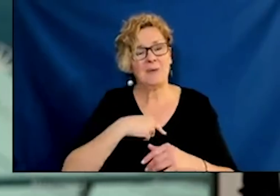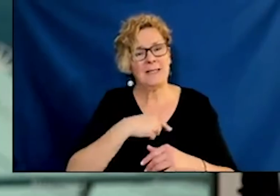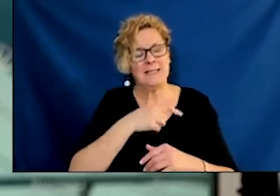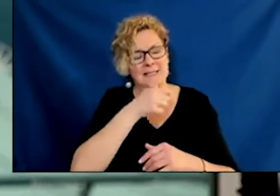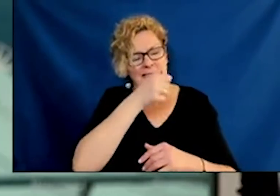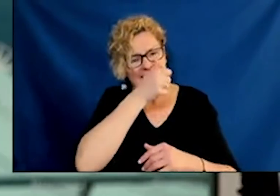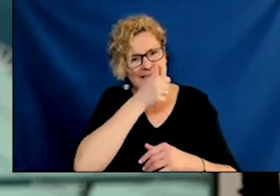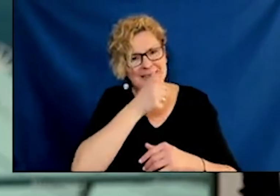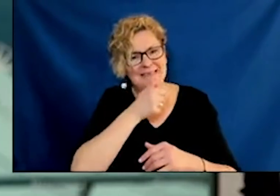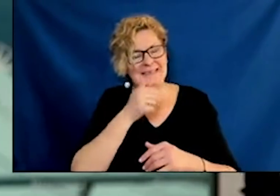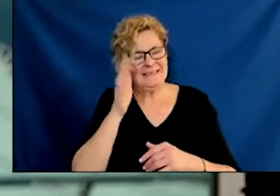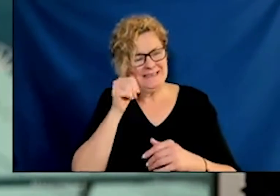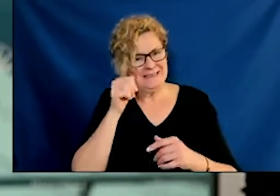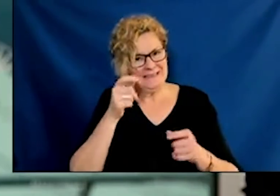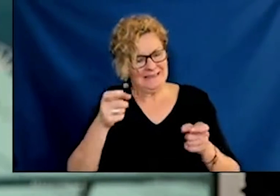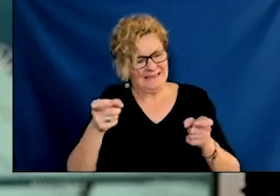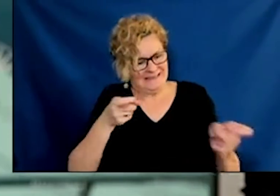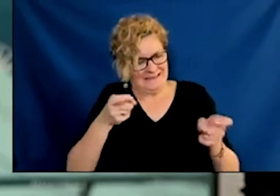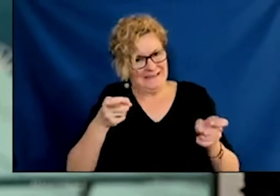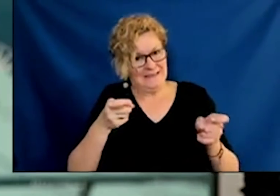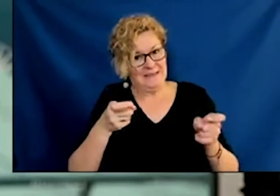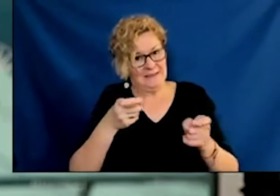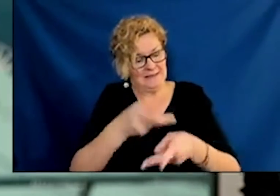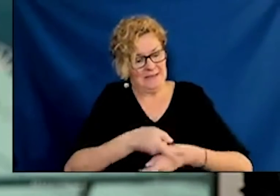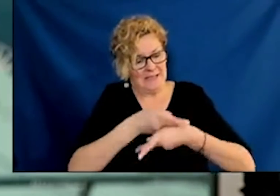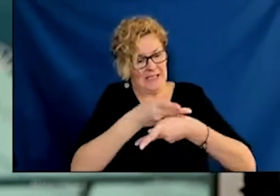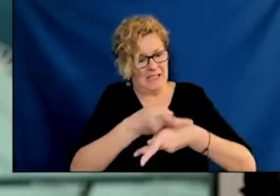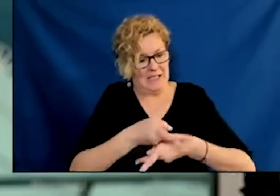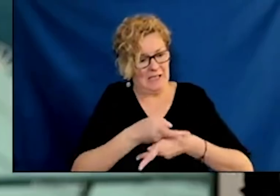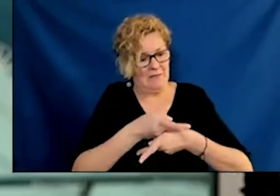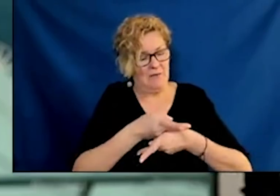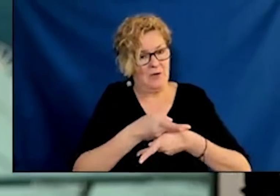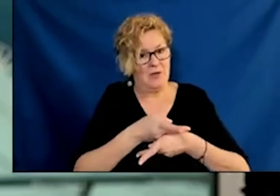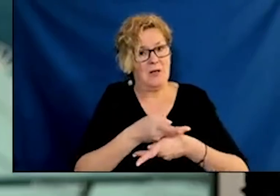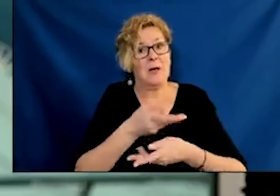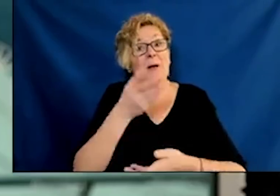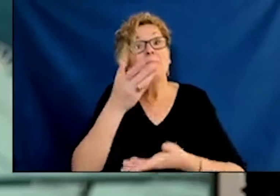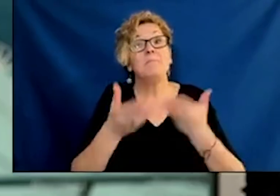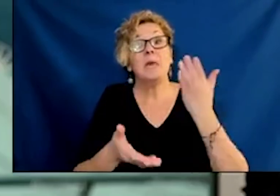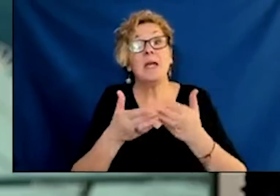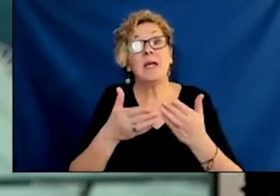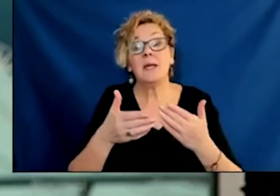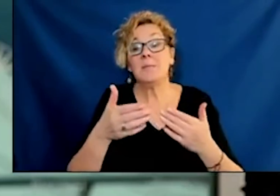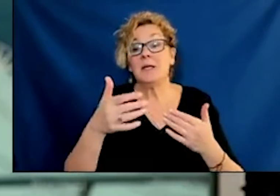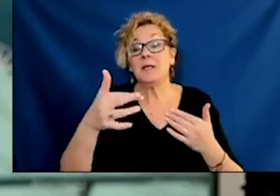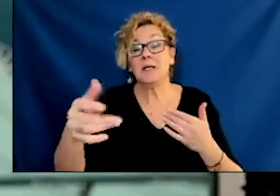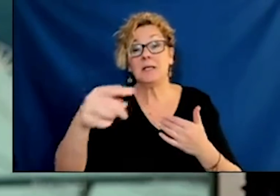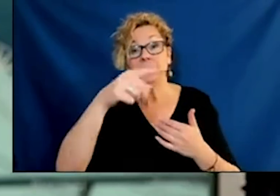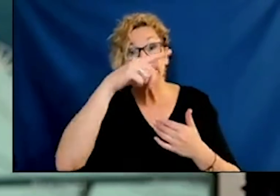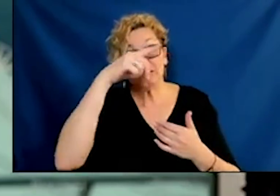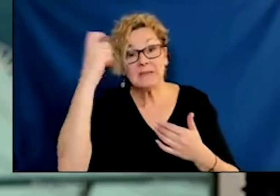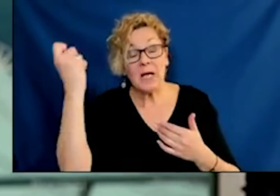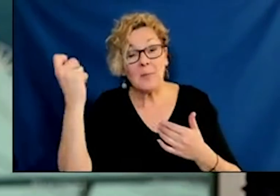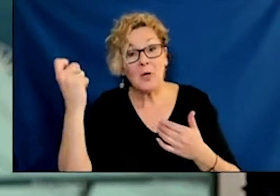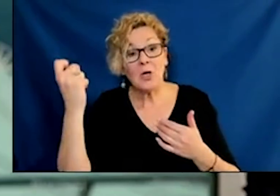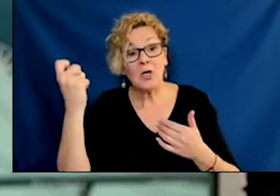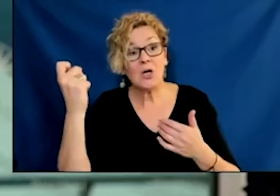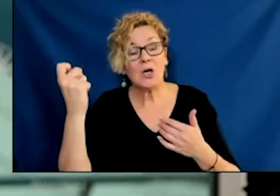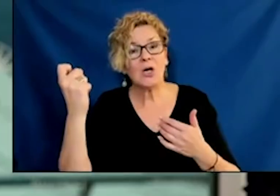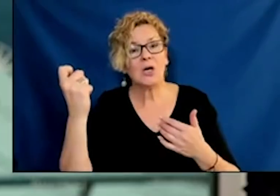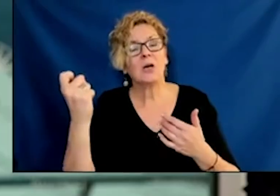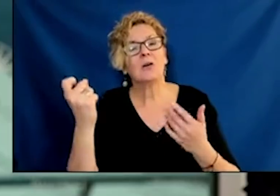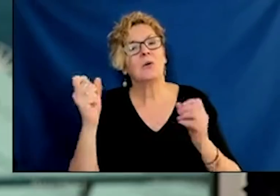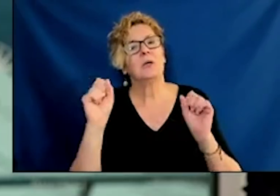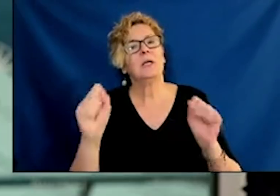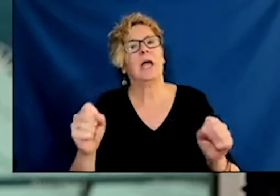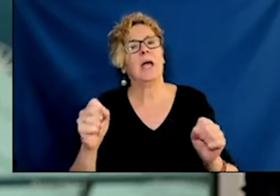have a summer again. Let's think about that. Let's think about how we can get there. We can get there safely